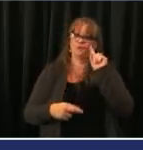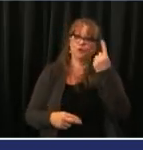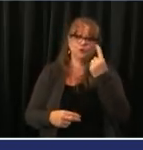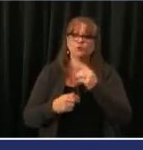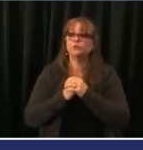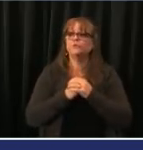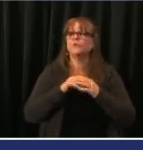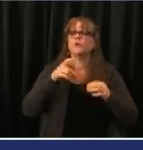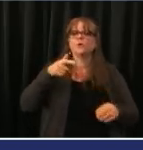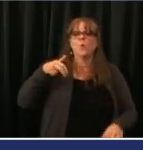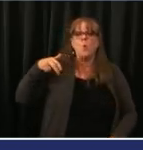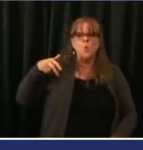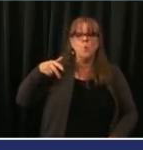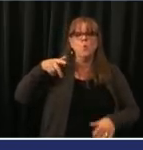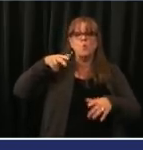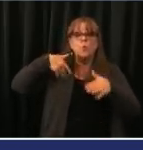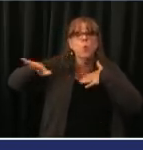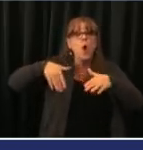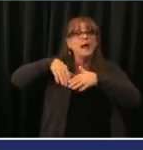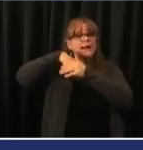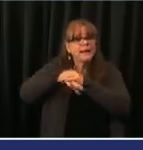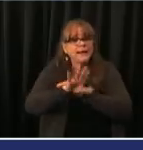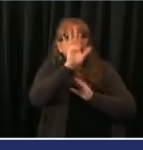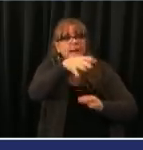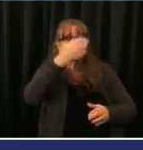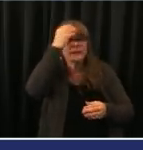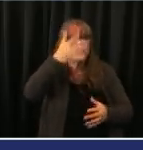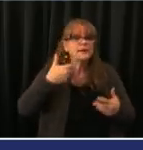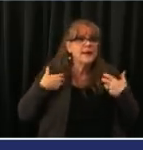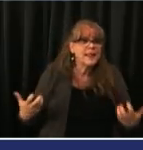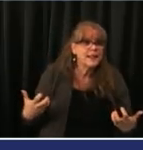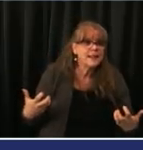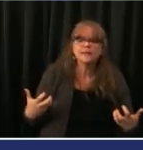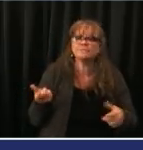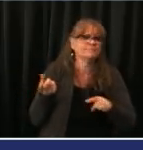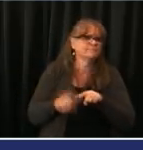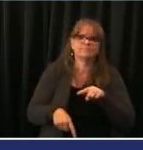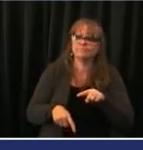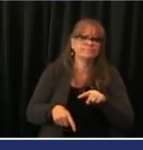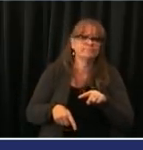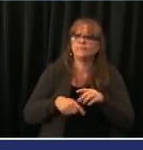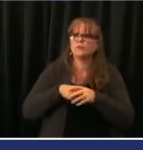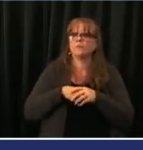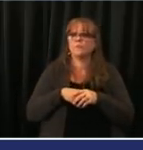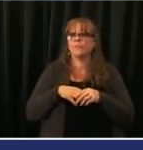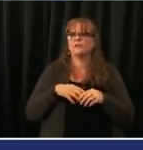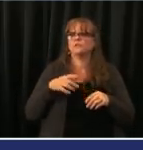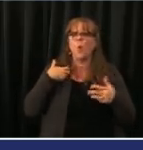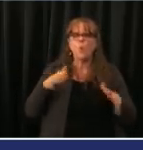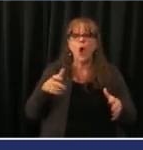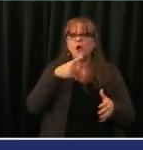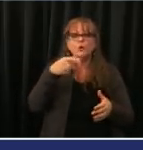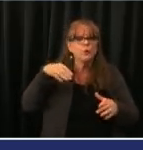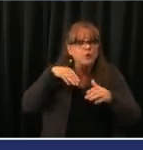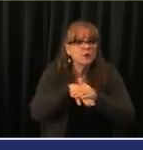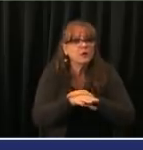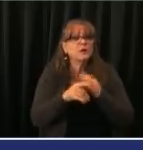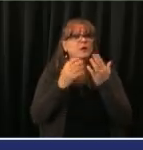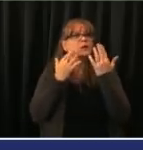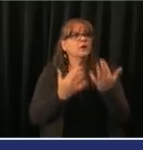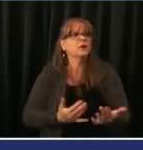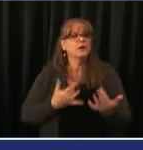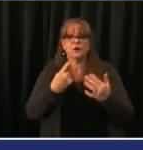wanted me to pass along. It puts a burden on them because they don't like to be in the position where A, extra people are sort of loitering around, and B, they have to tell you